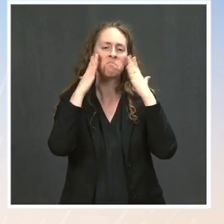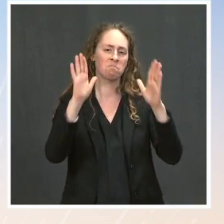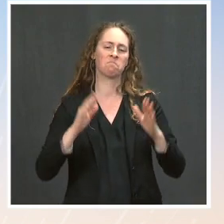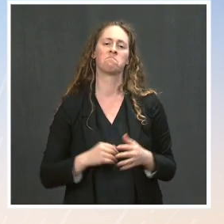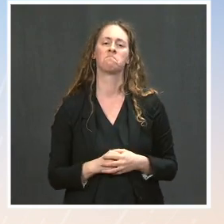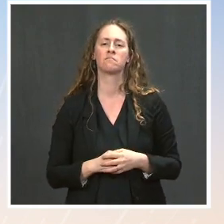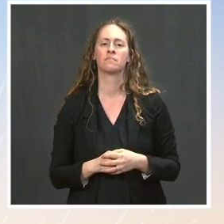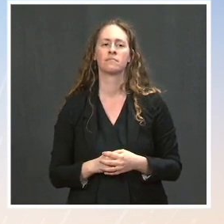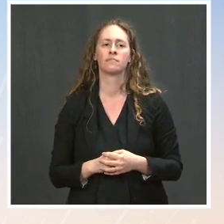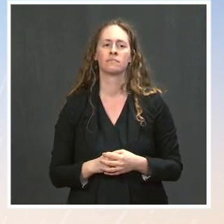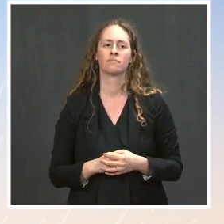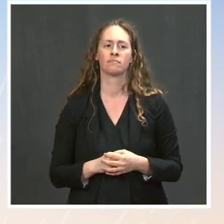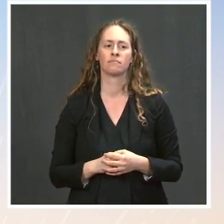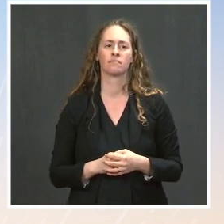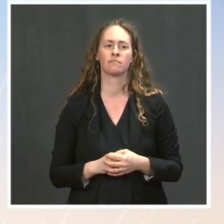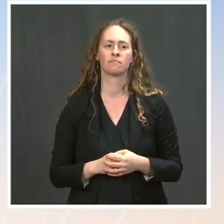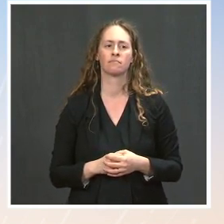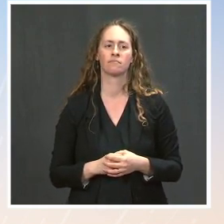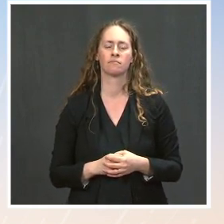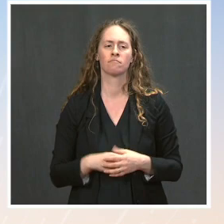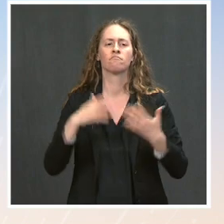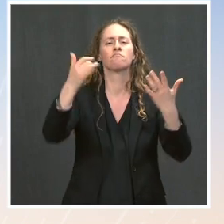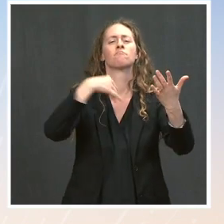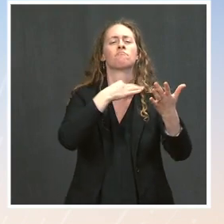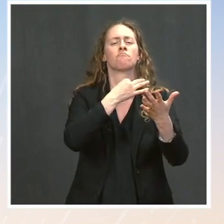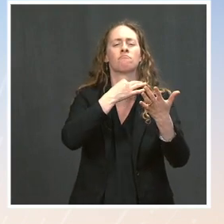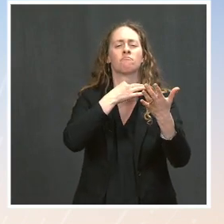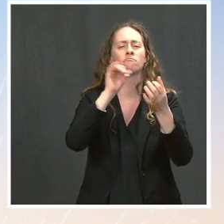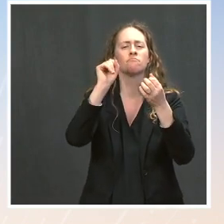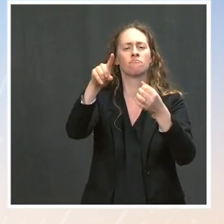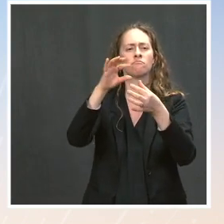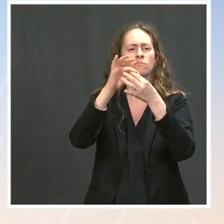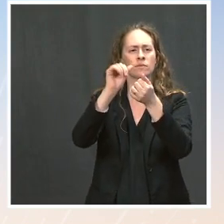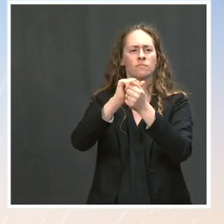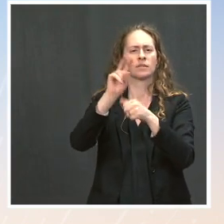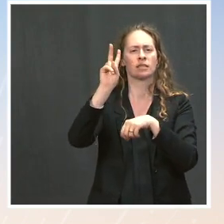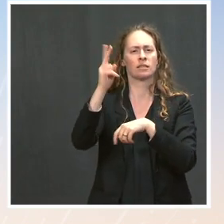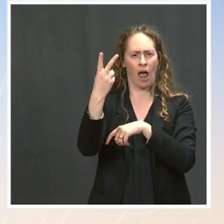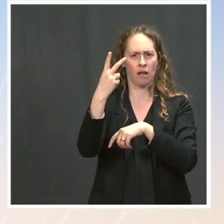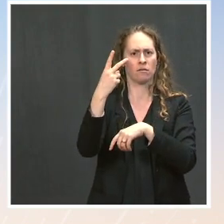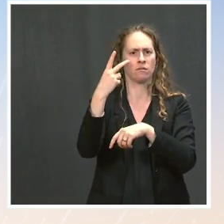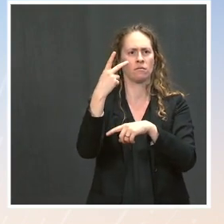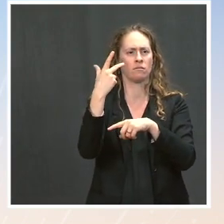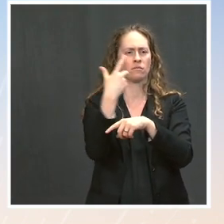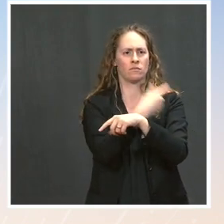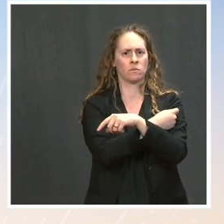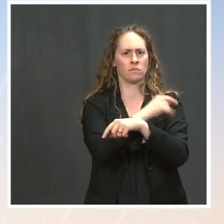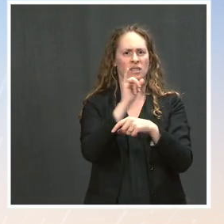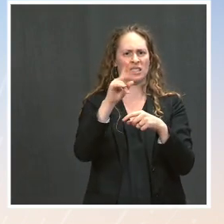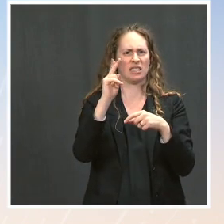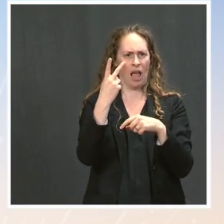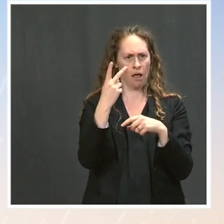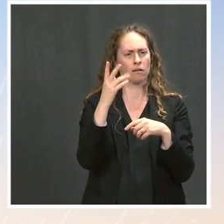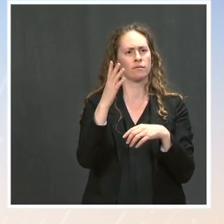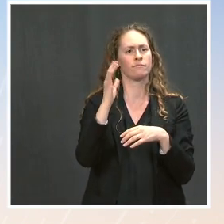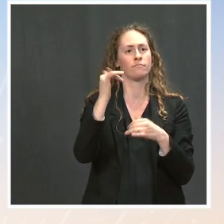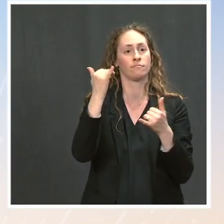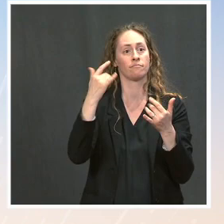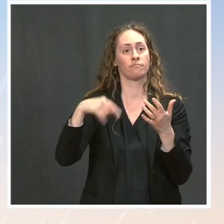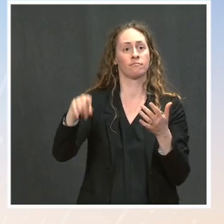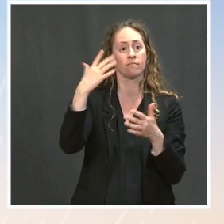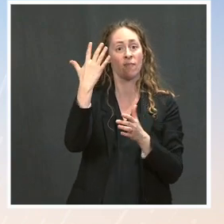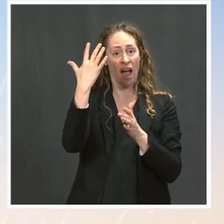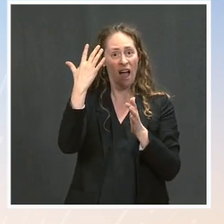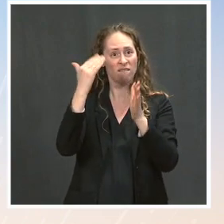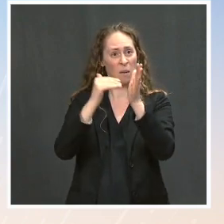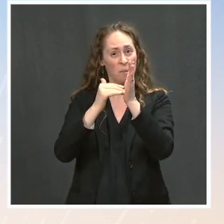Jeff was asking about the second doses, and then do a school question on the back end. But on the second doses, the 5 million Americans who have missed their second dose, why does